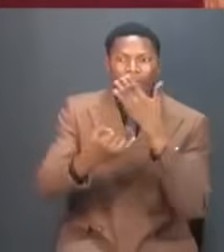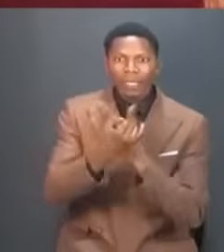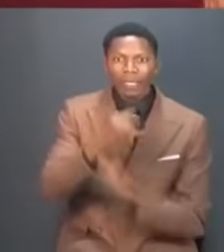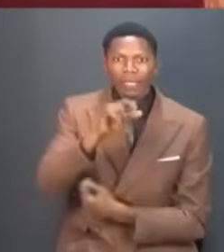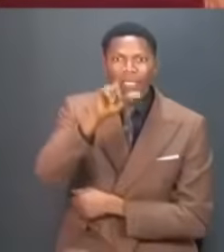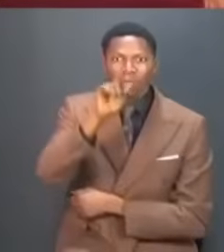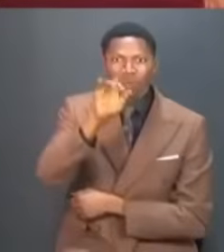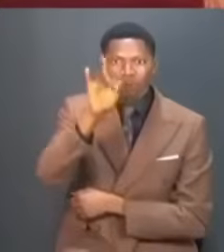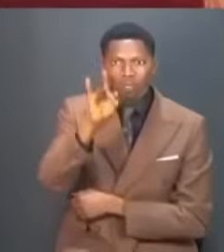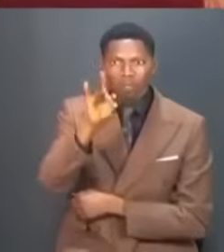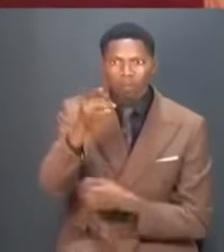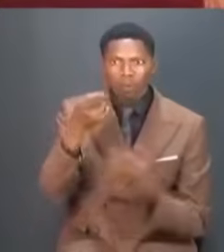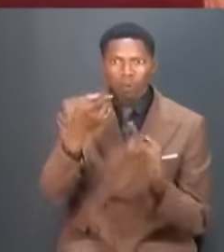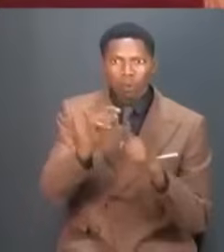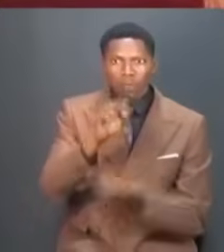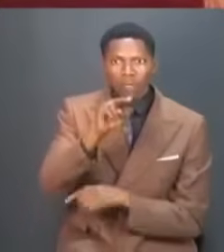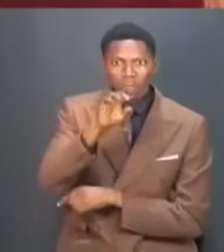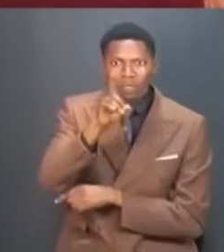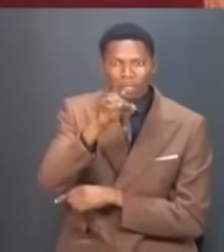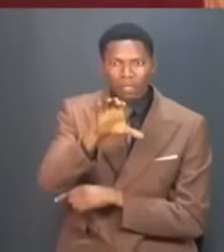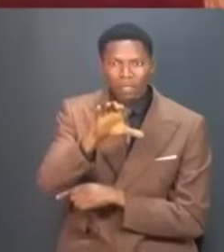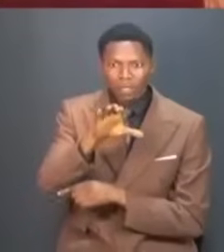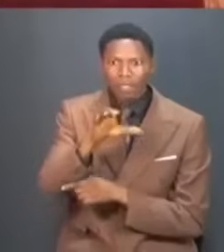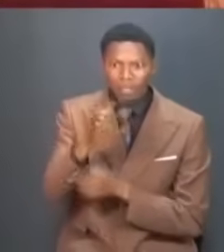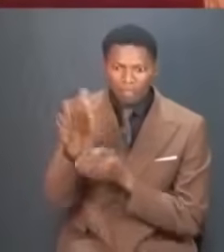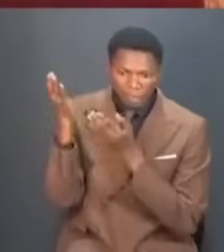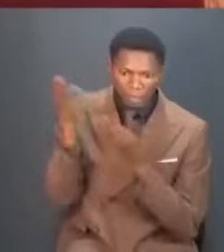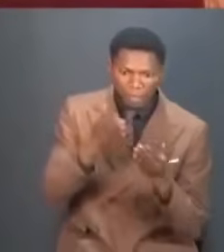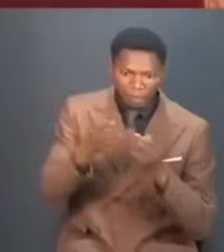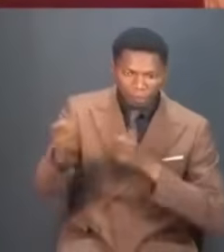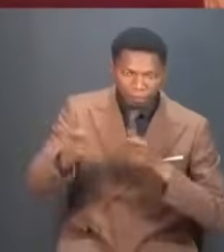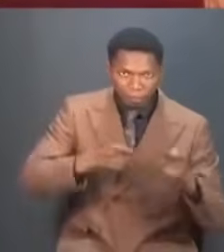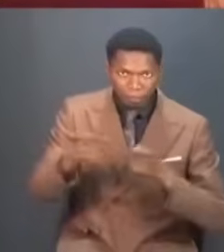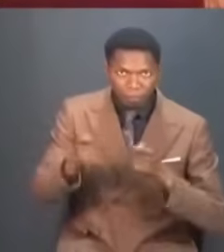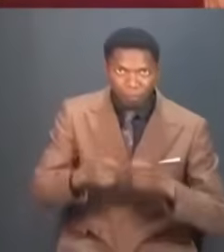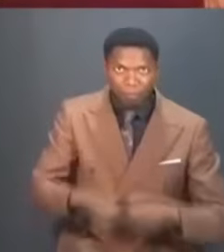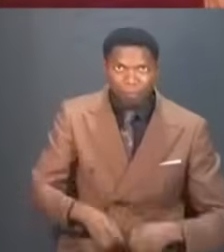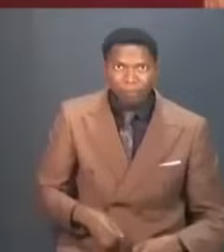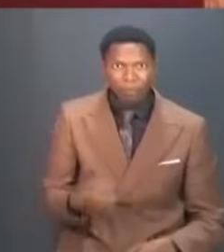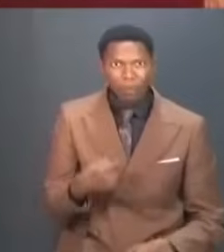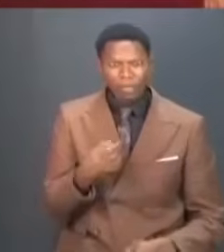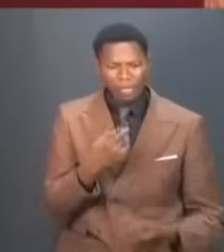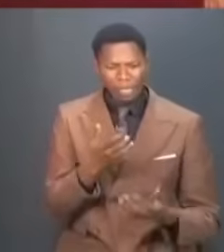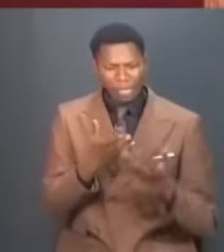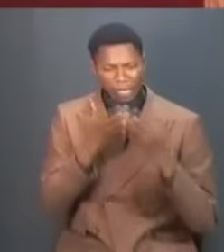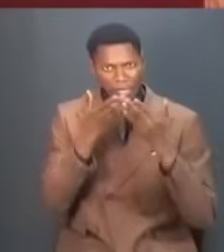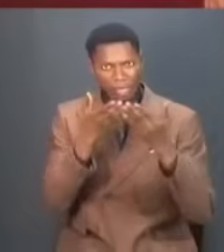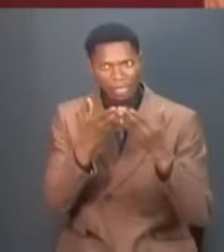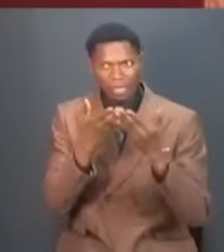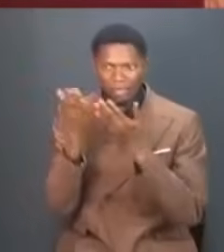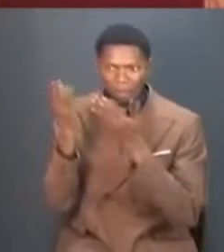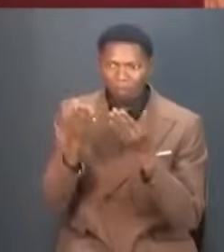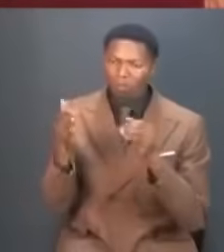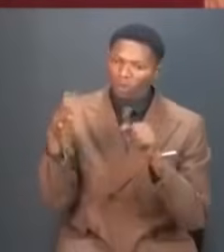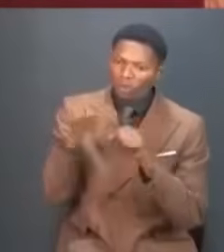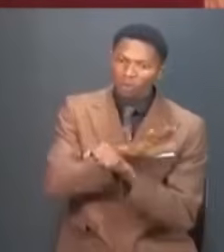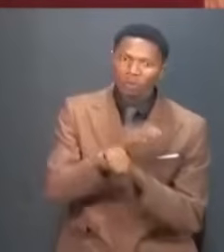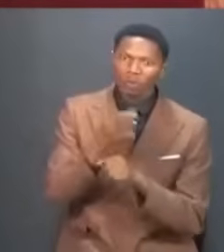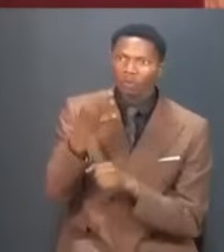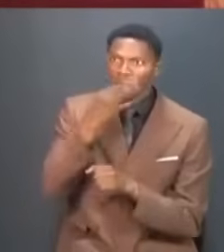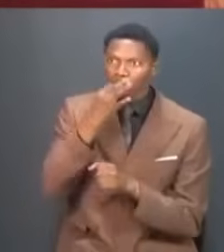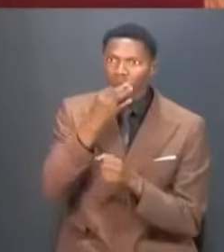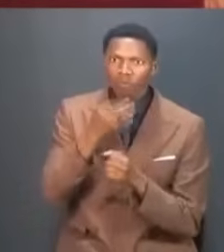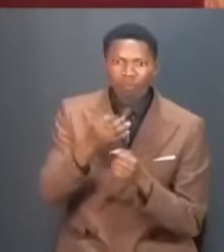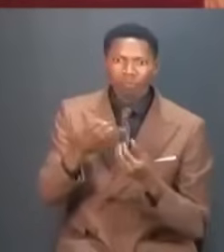2025, when the NDC government took over. This decline suggests improved food supply and price